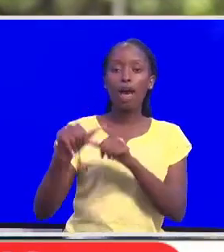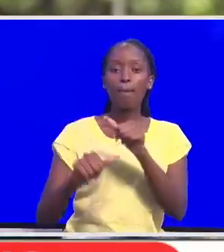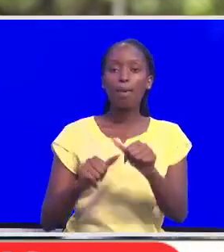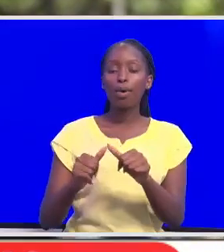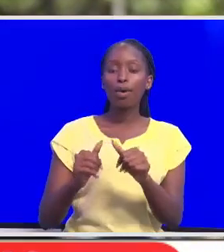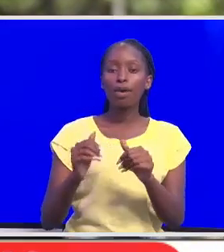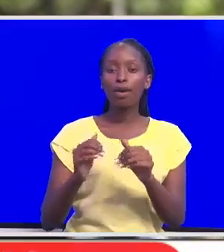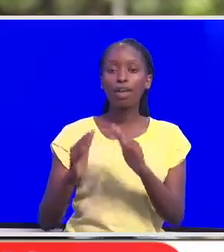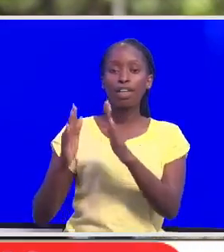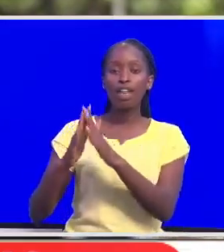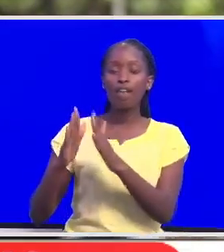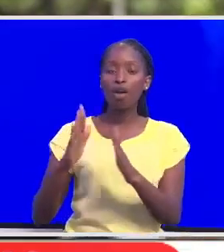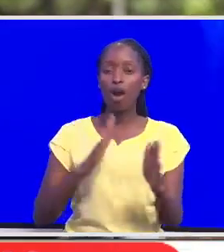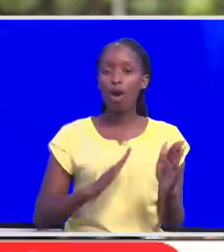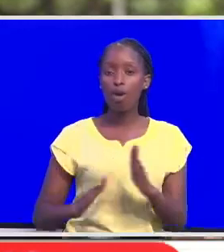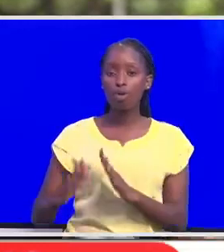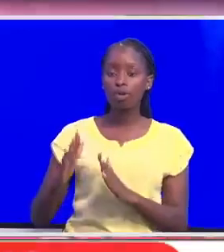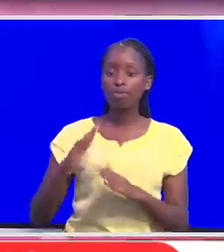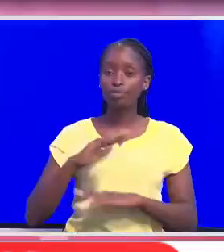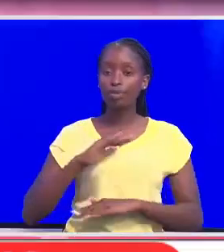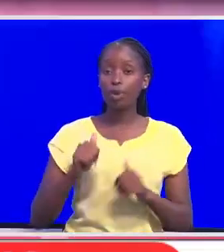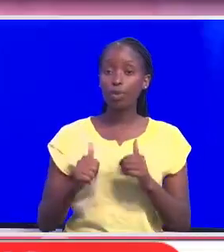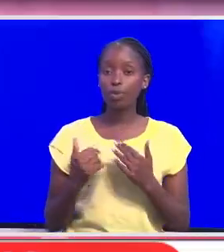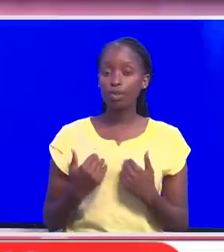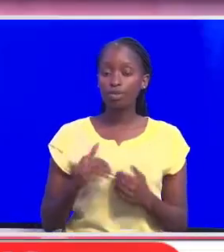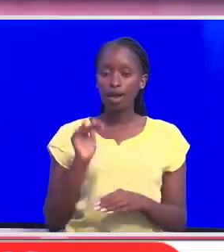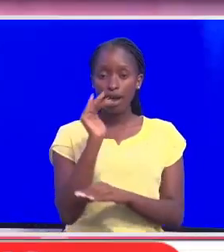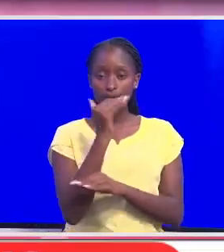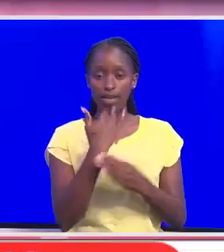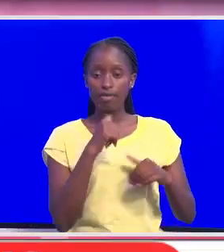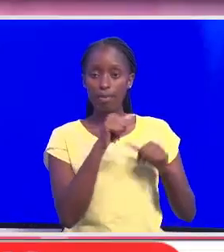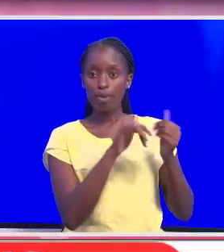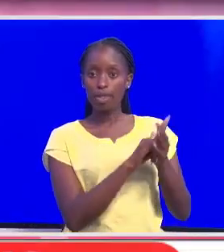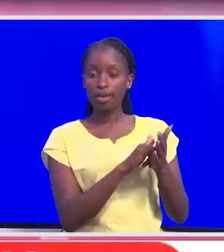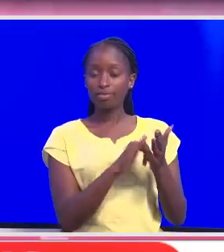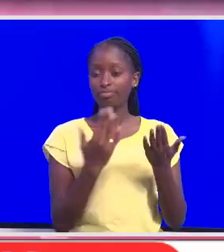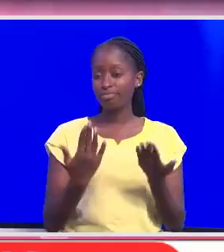that you have already been taxed for. Our President William Ruto